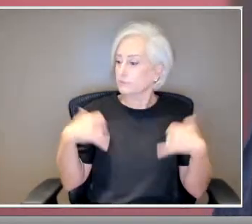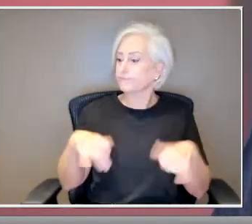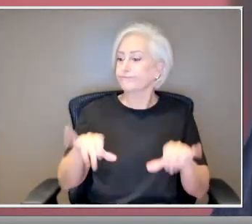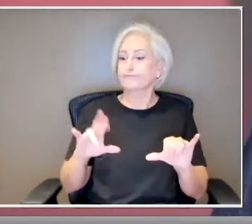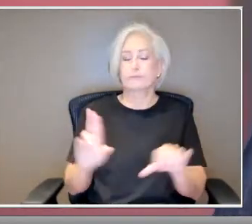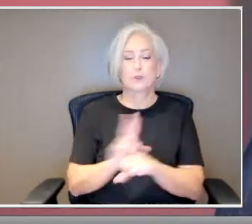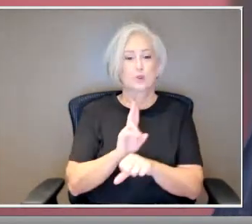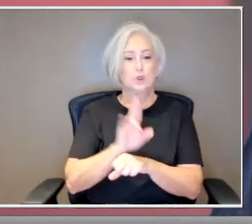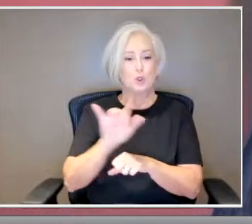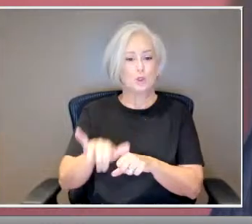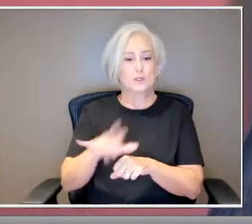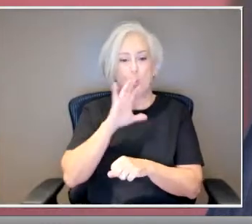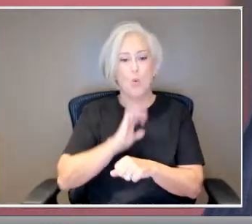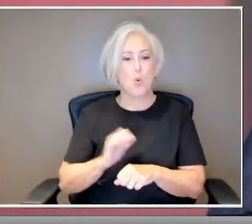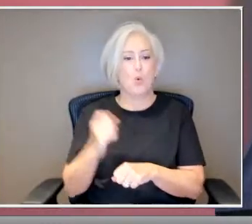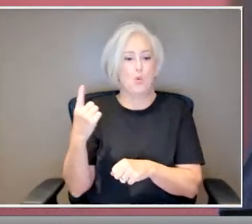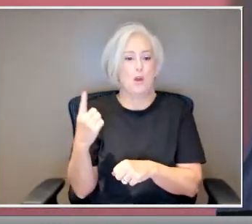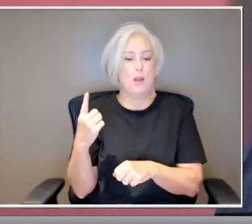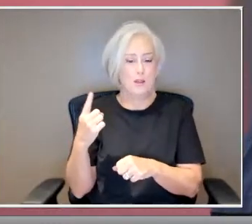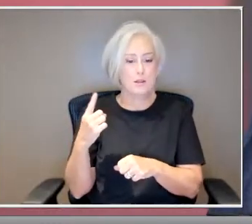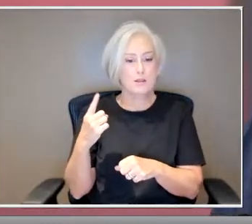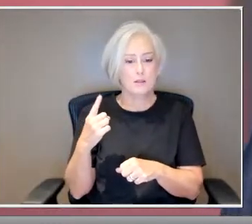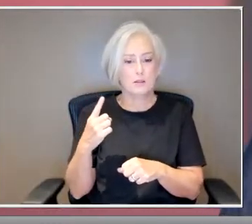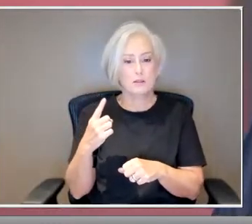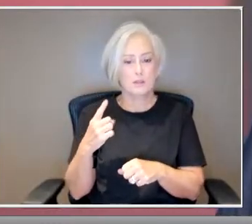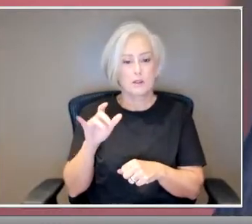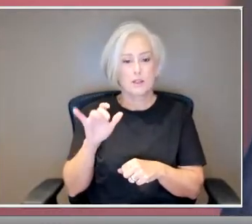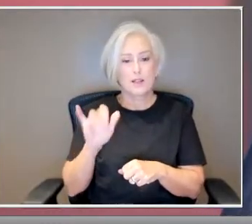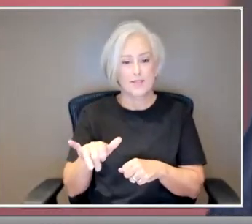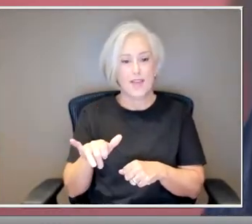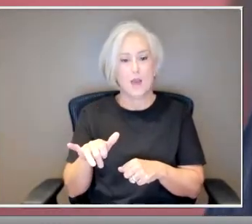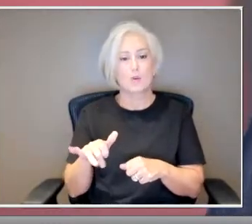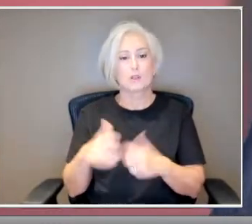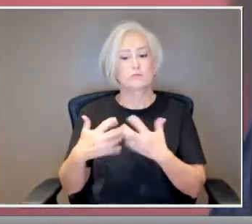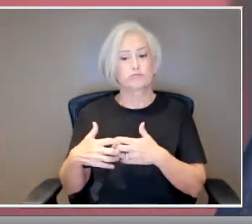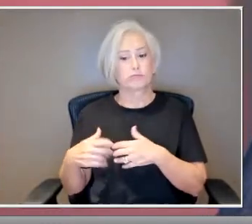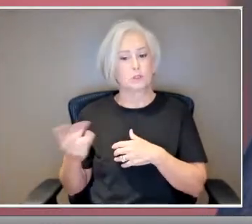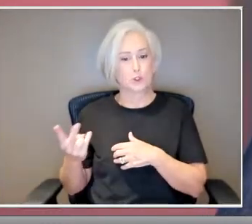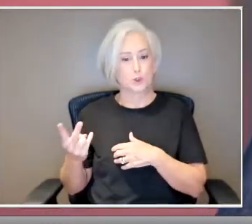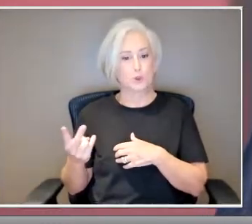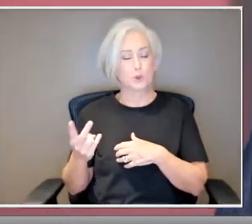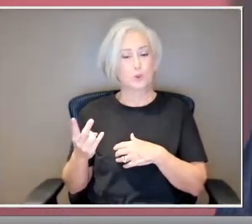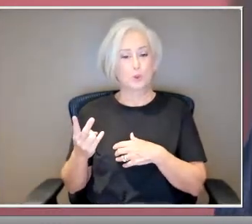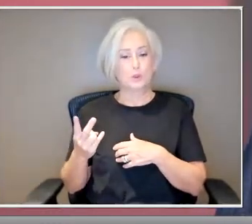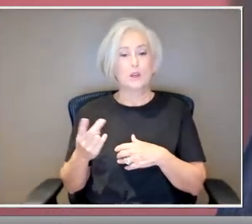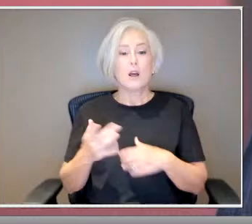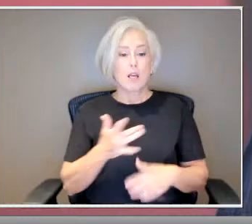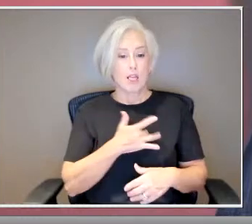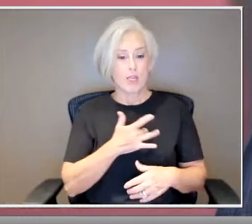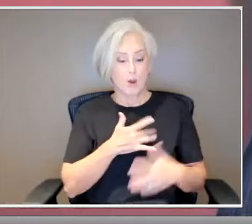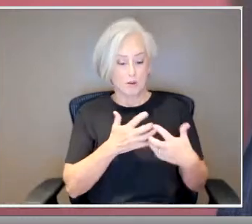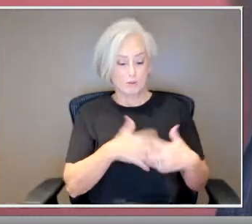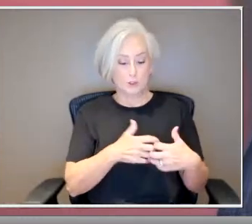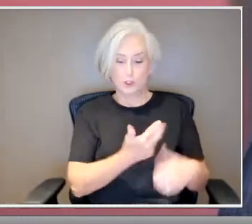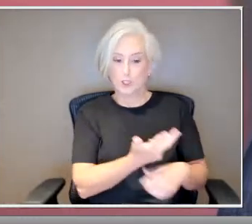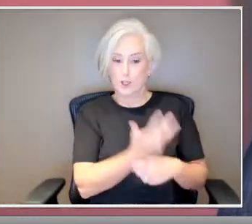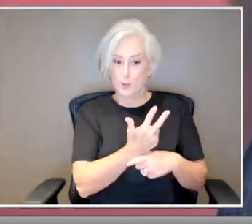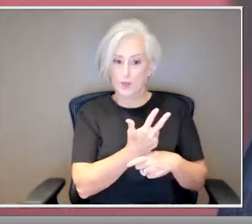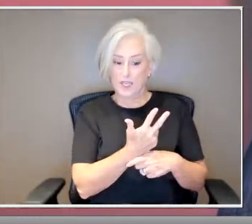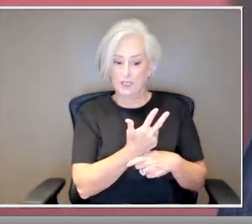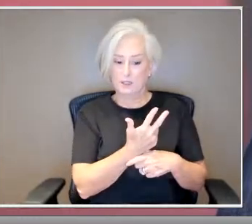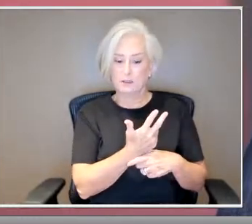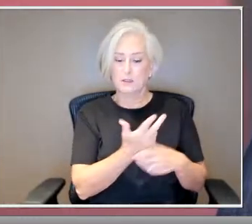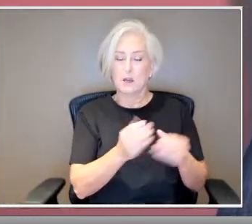time, and that's why and that was on HeartMate 2. So the HeartMate 3 has been around for a shorter period of time, but the long-term